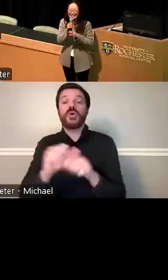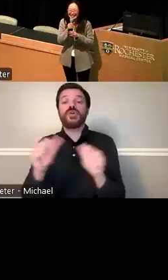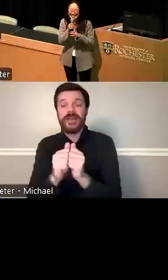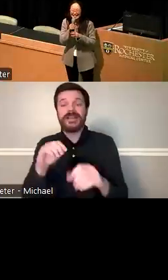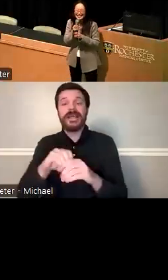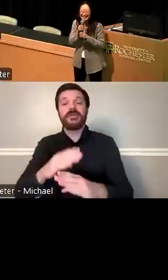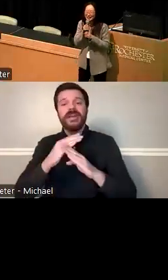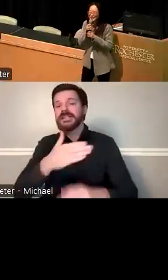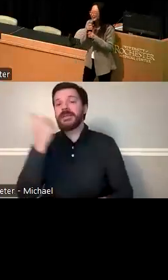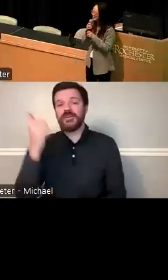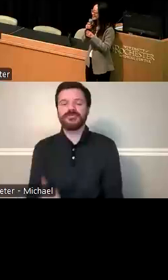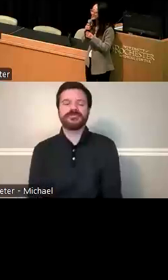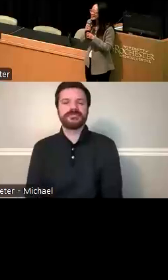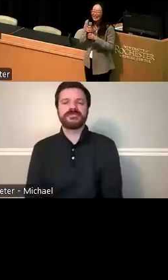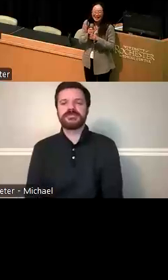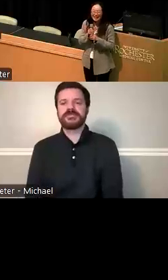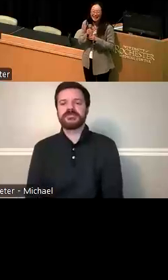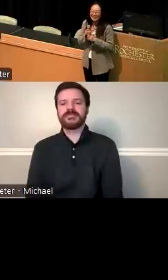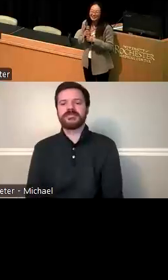better. Yes. Thank you for that question.